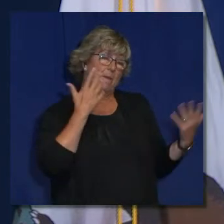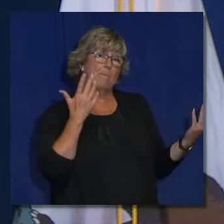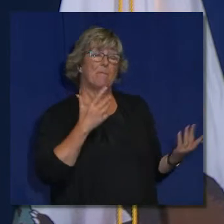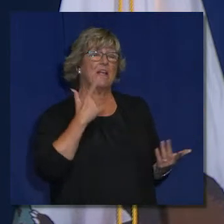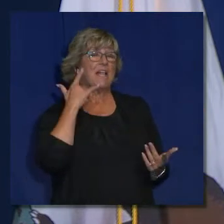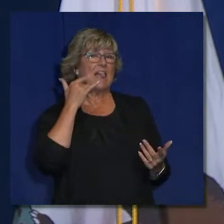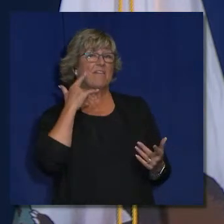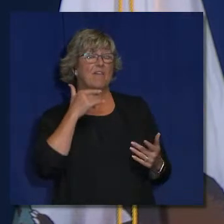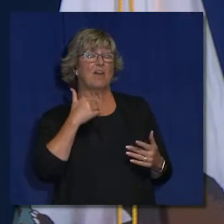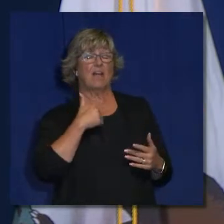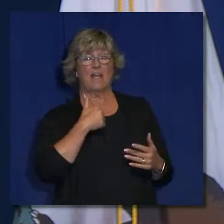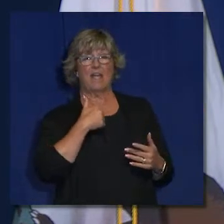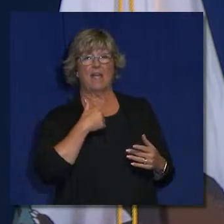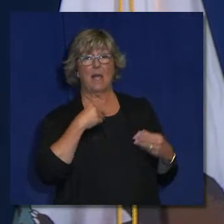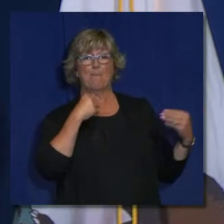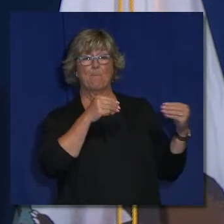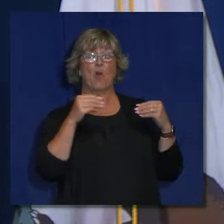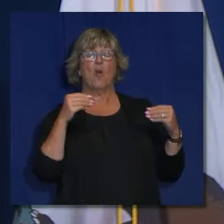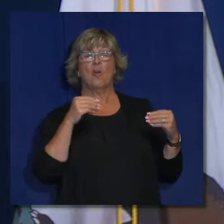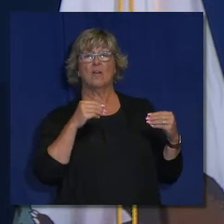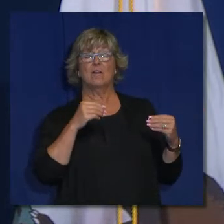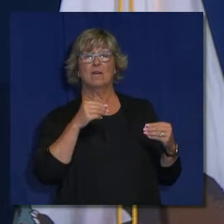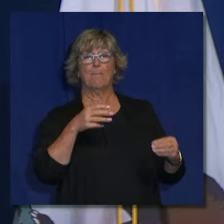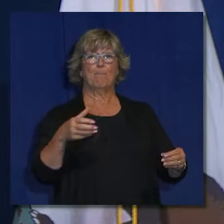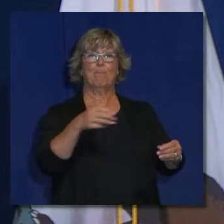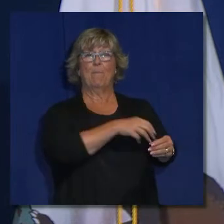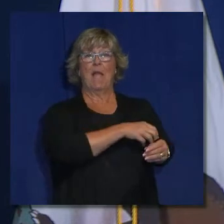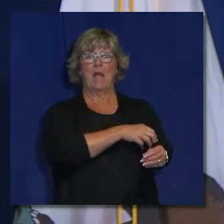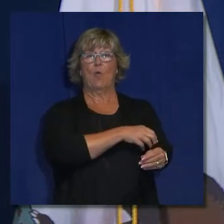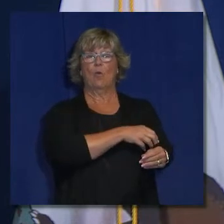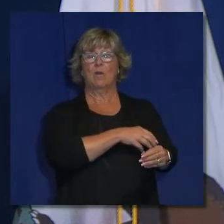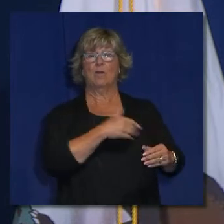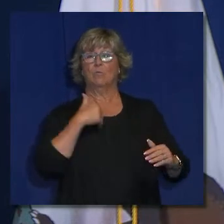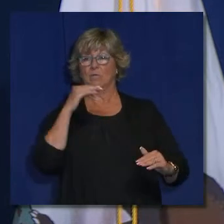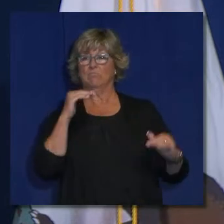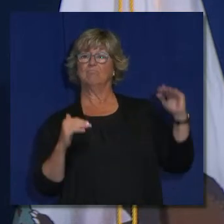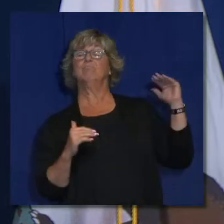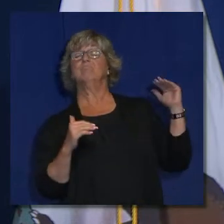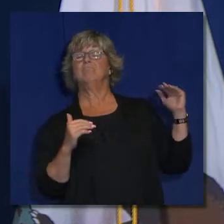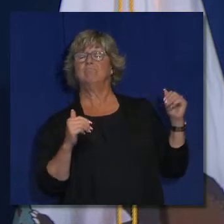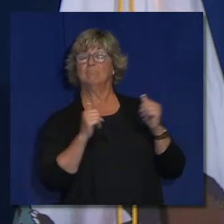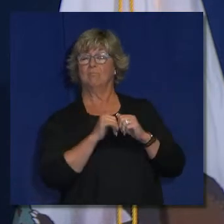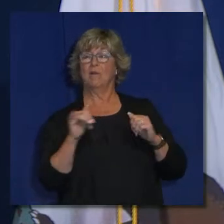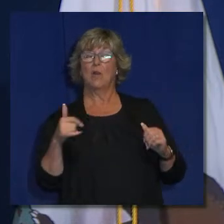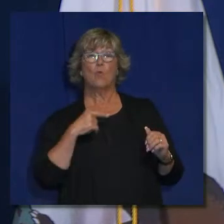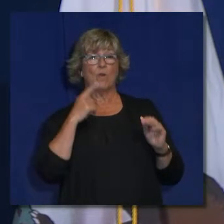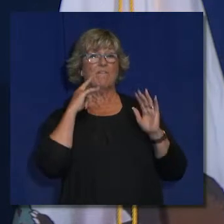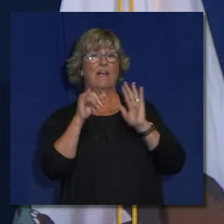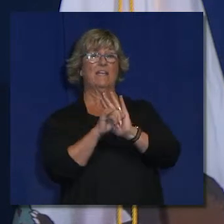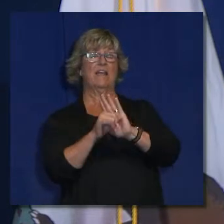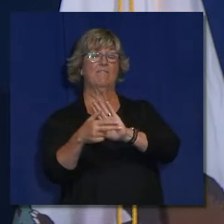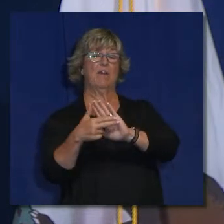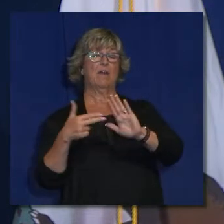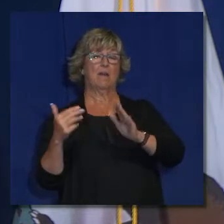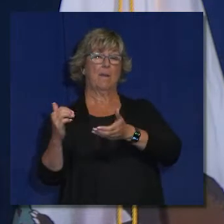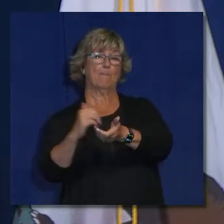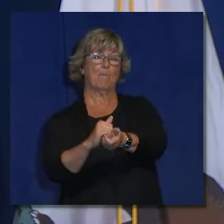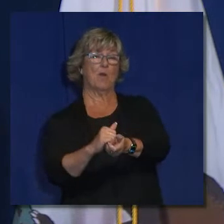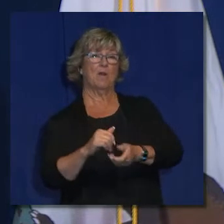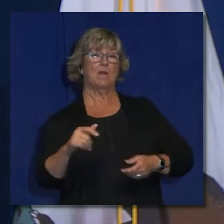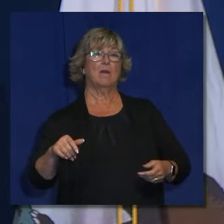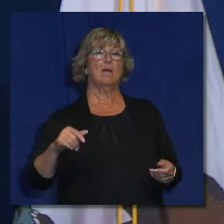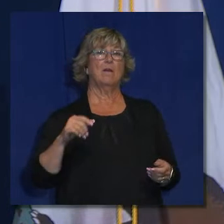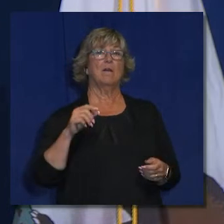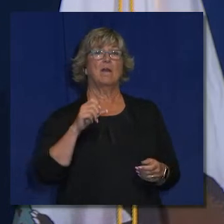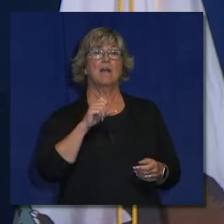power. We can flex in ways no other state can. We've identified a partner. We're working with Senator